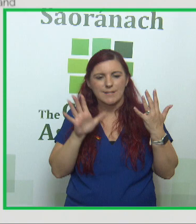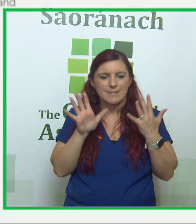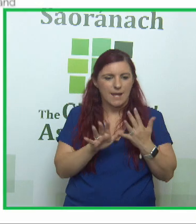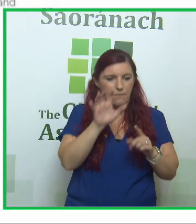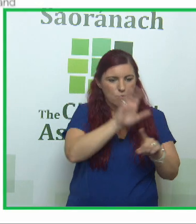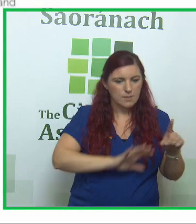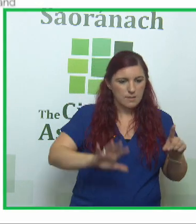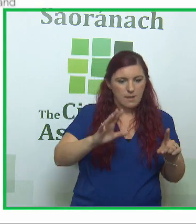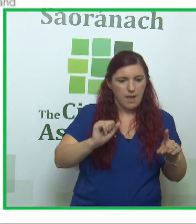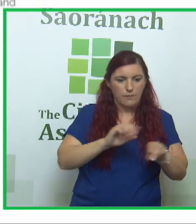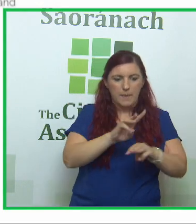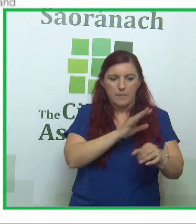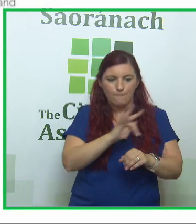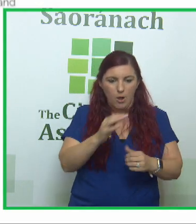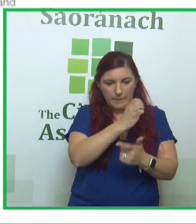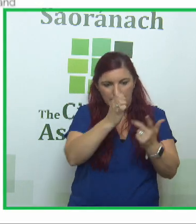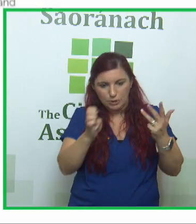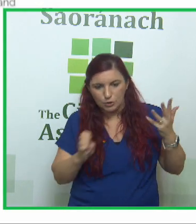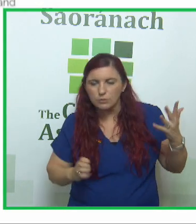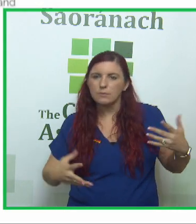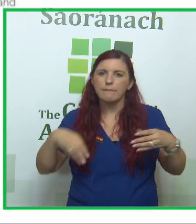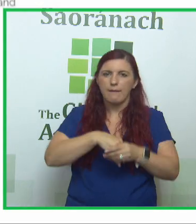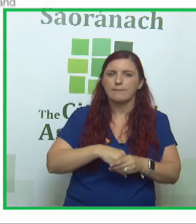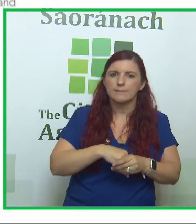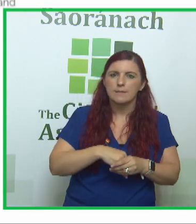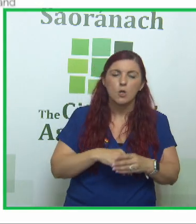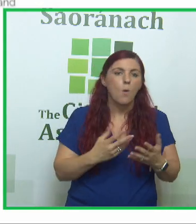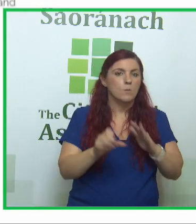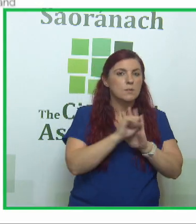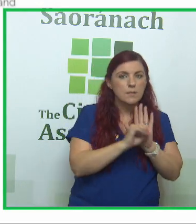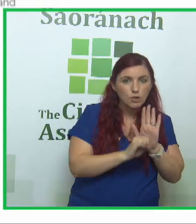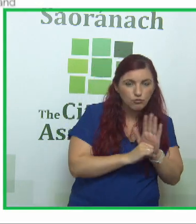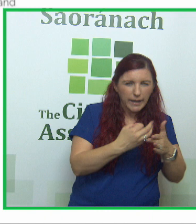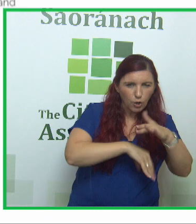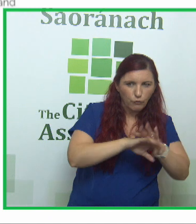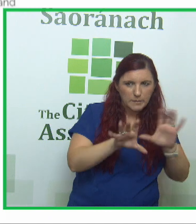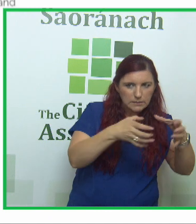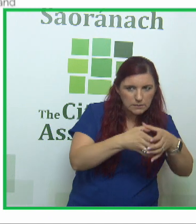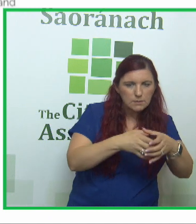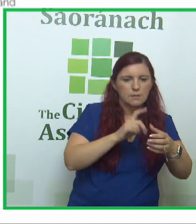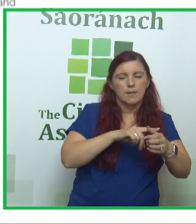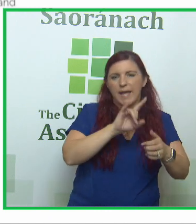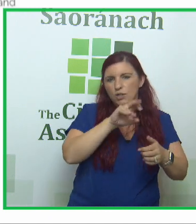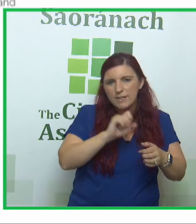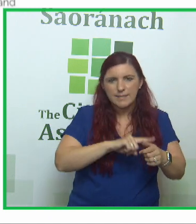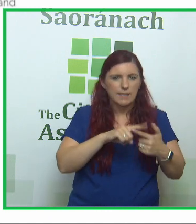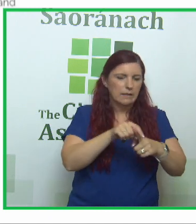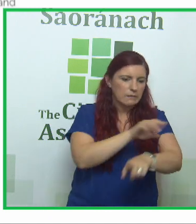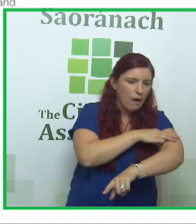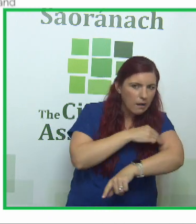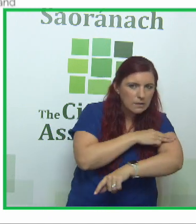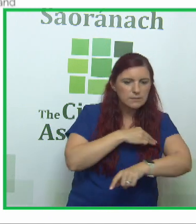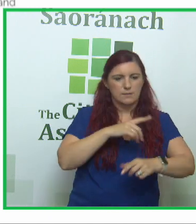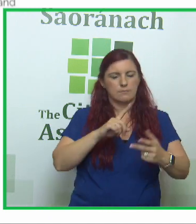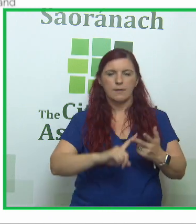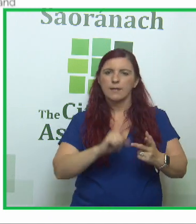task forces and the 14 locals indeed, you will have statutory partners at the table. Your HSE, your guards, and